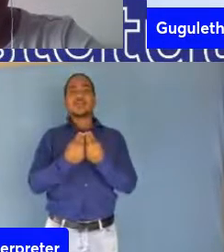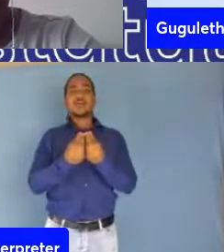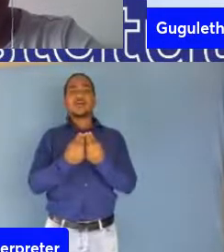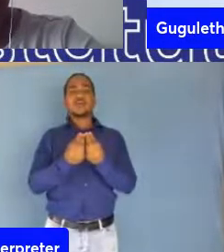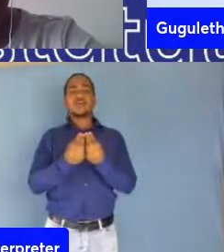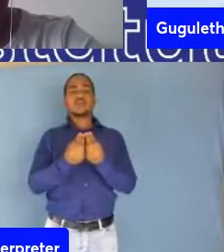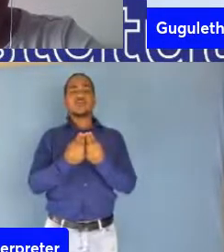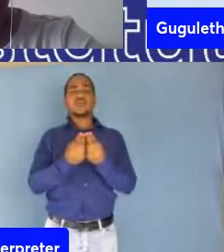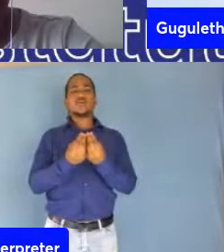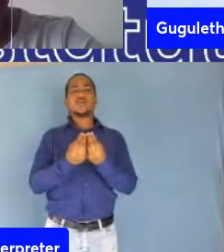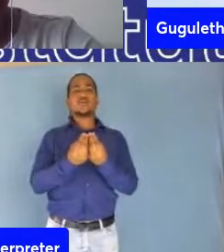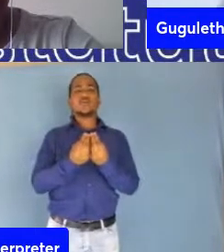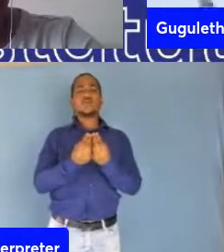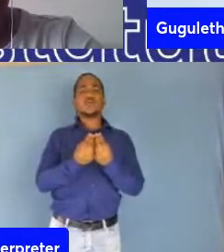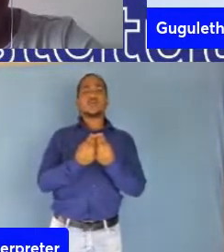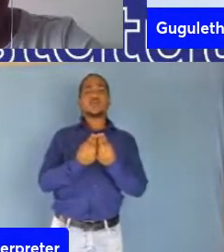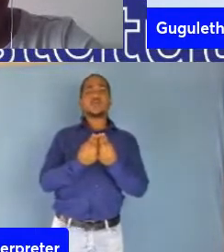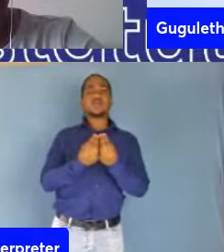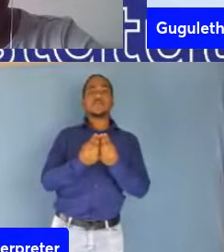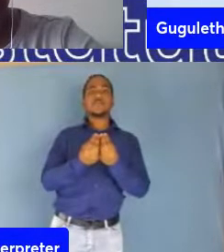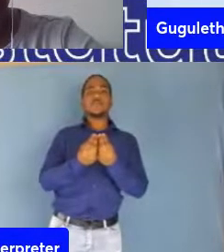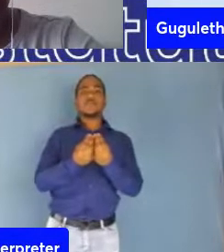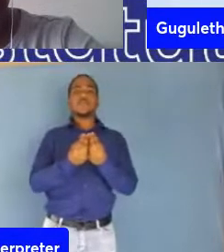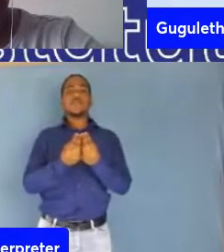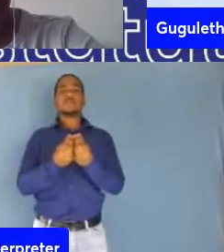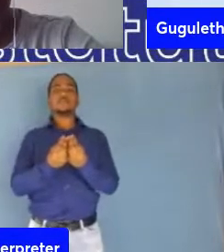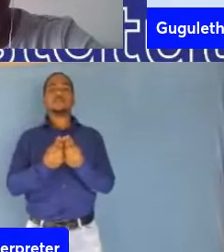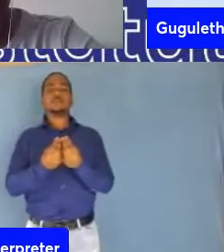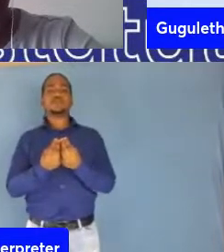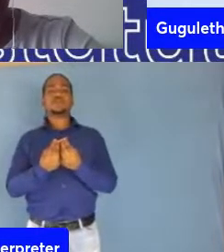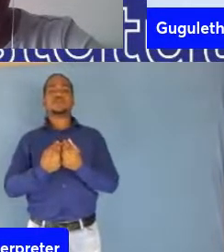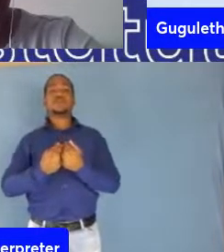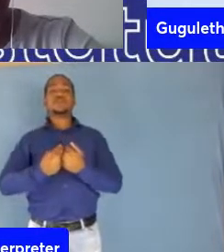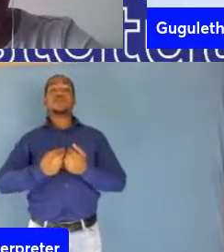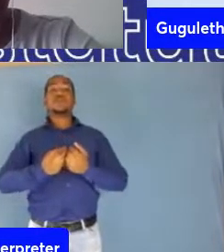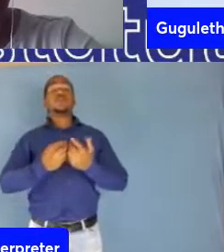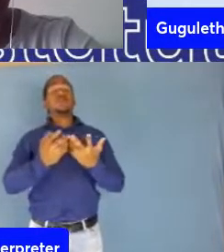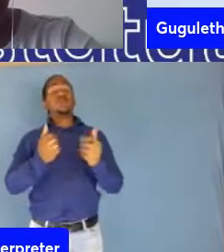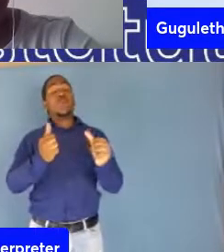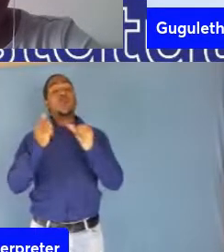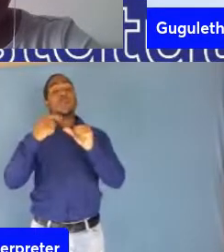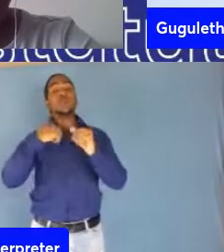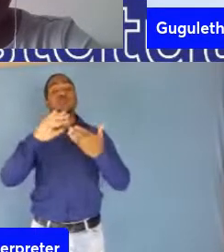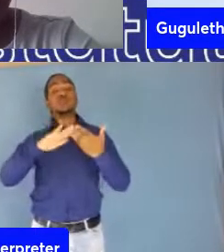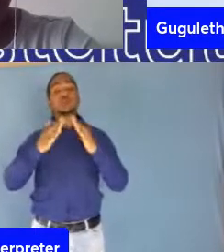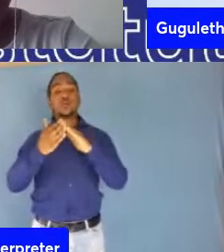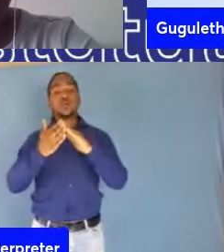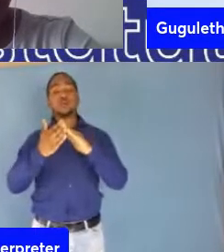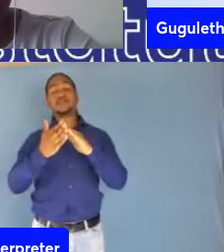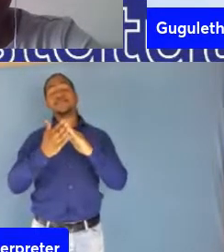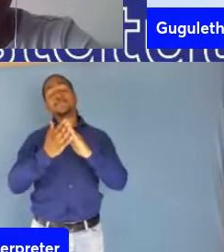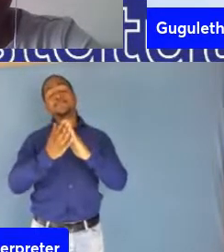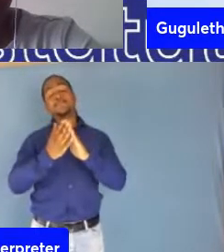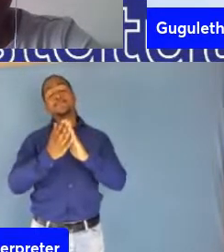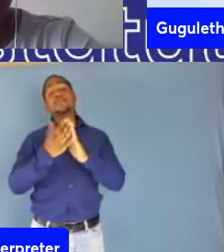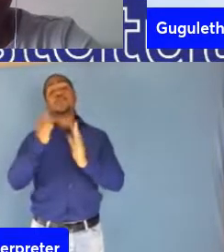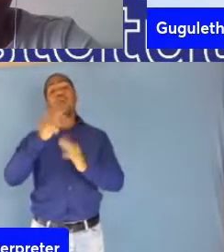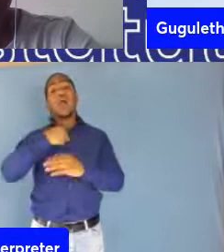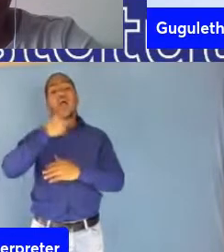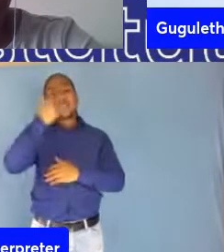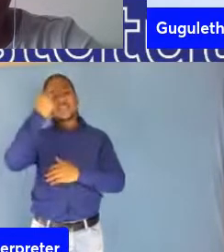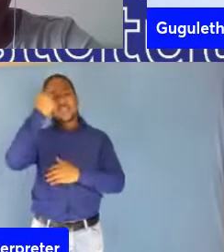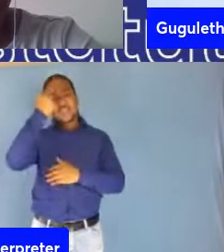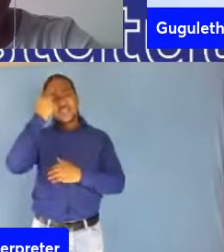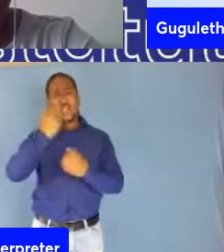the opportunity to come back into society and assimilate. So I think largely,